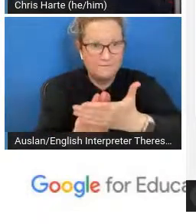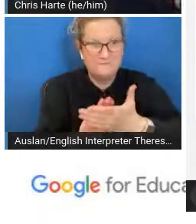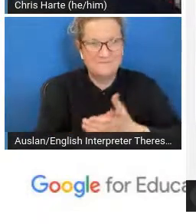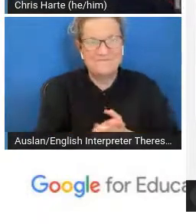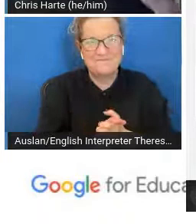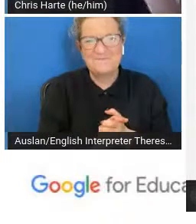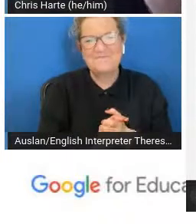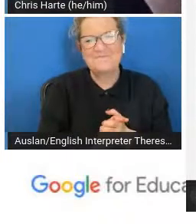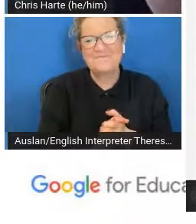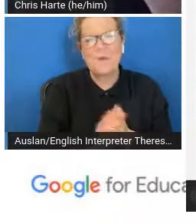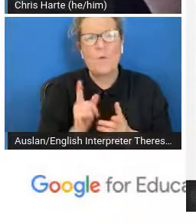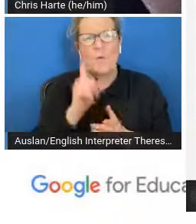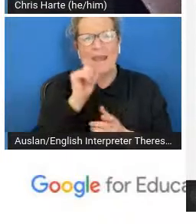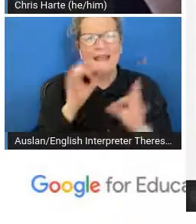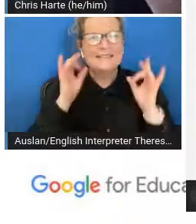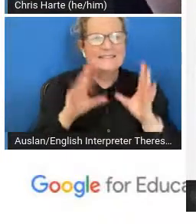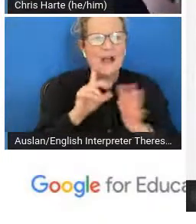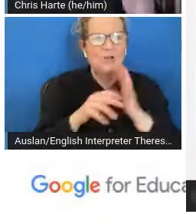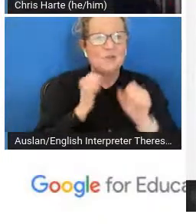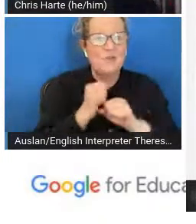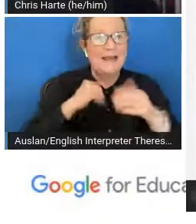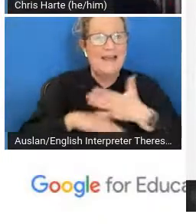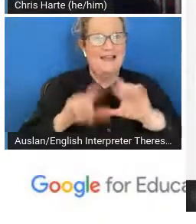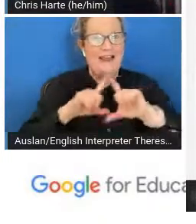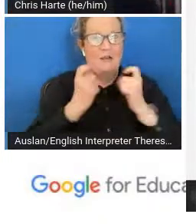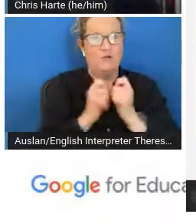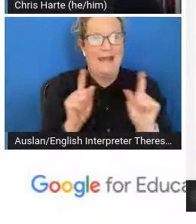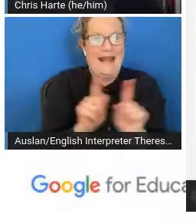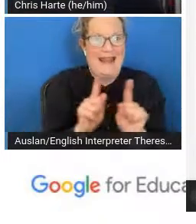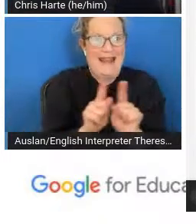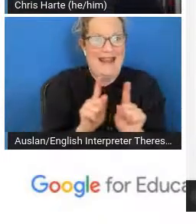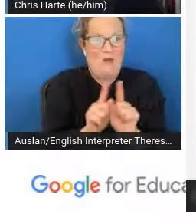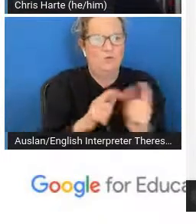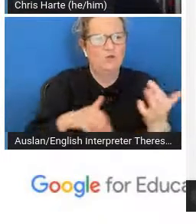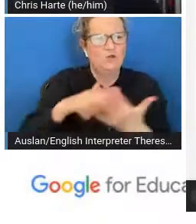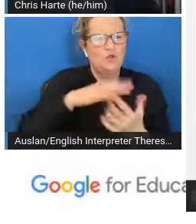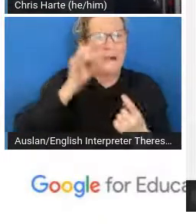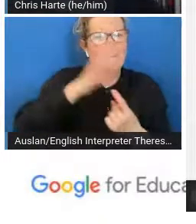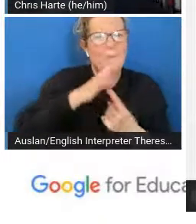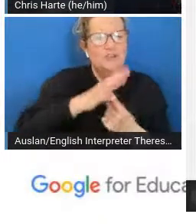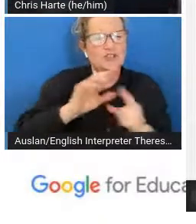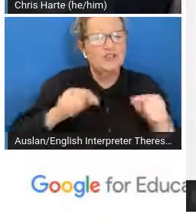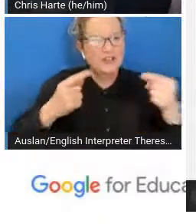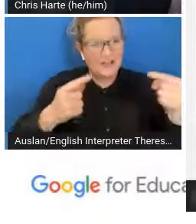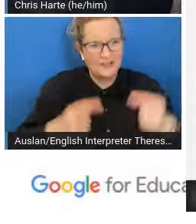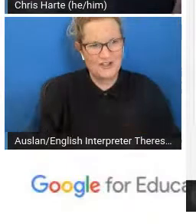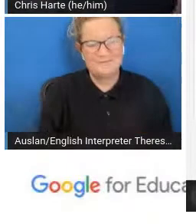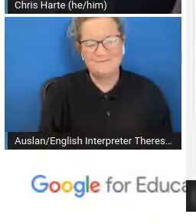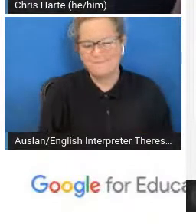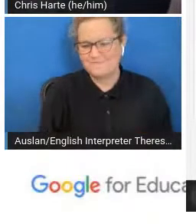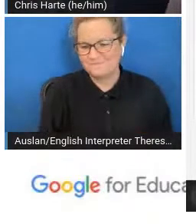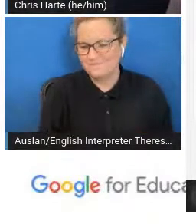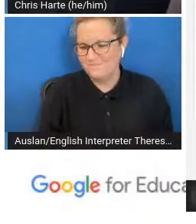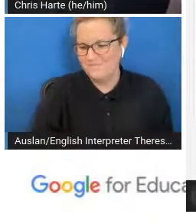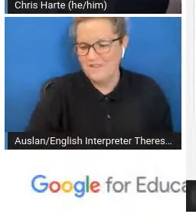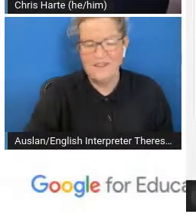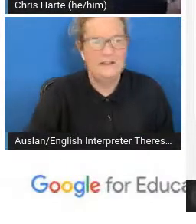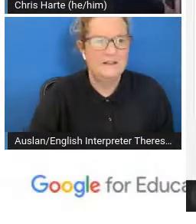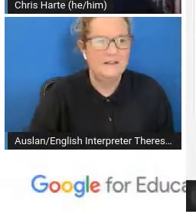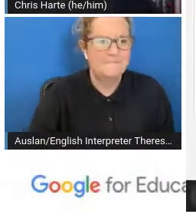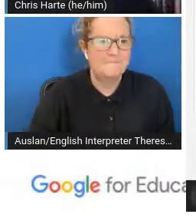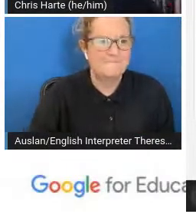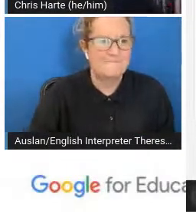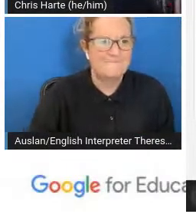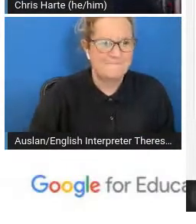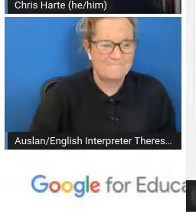can actually start doing in the classroom. Absolutely. And while hopefully you're going to jump in and add in some ideas, we're going to